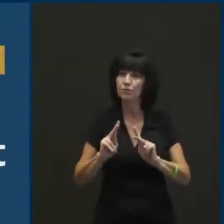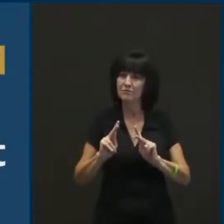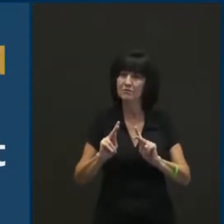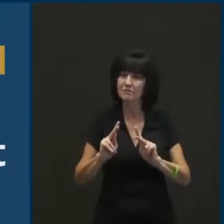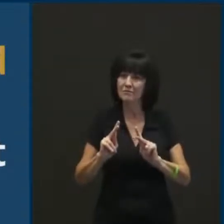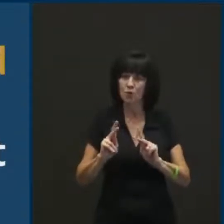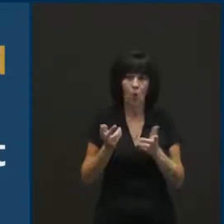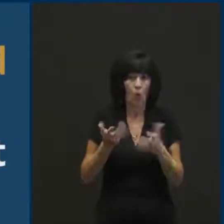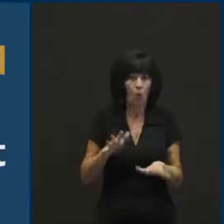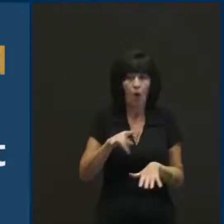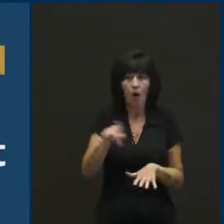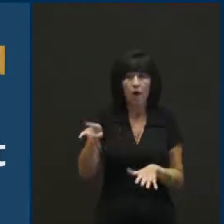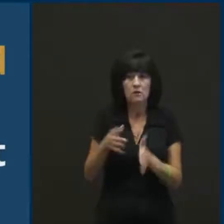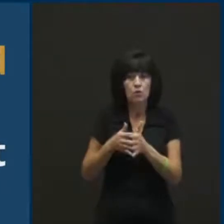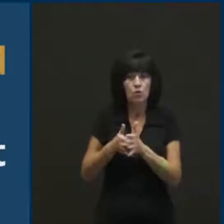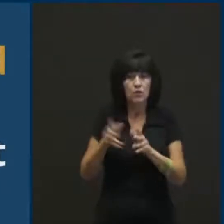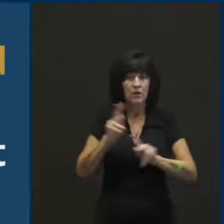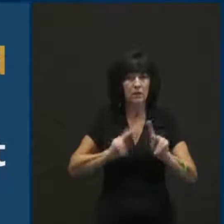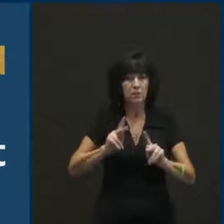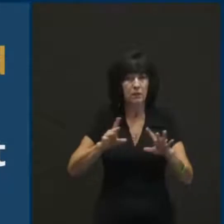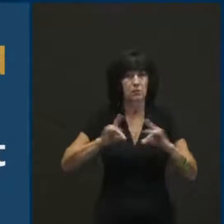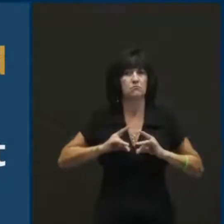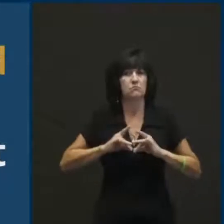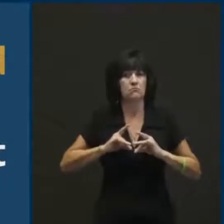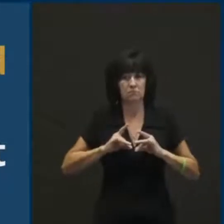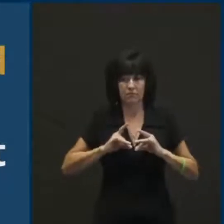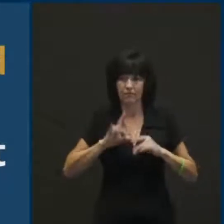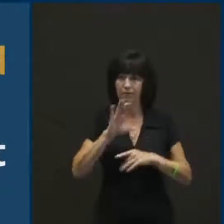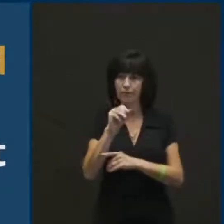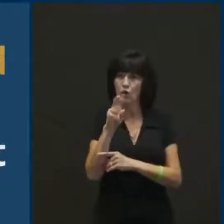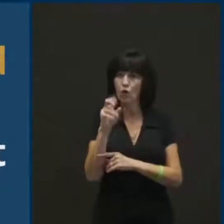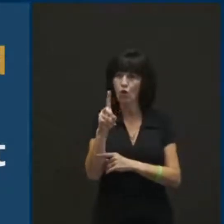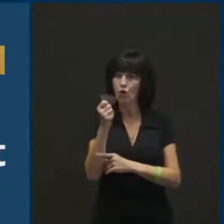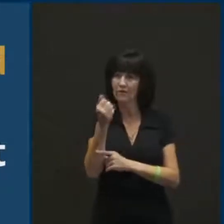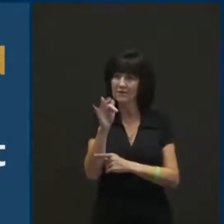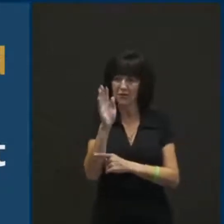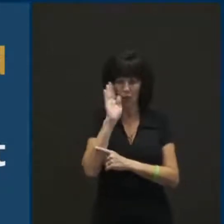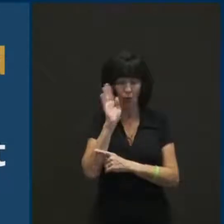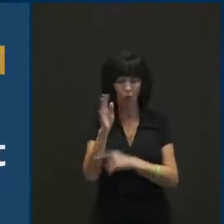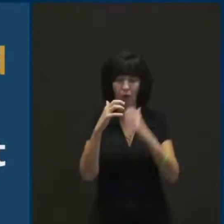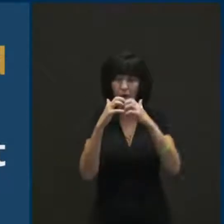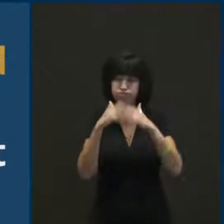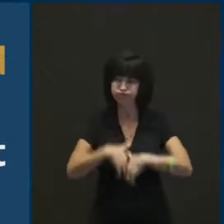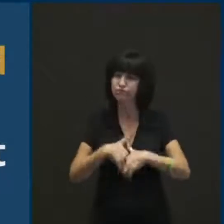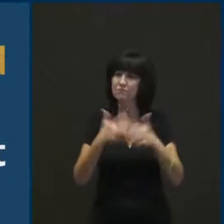will be a new normal until we have a vaccine or a more effective treatment, we've really got to take this to heart